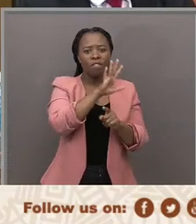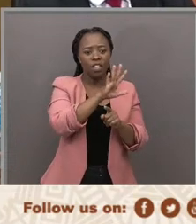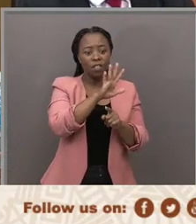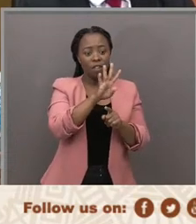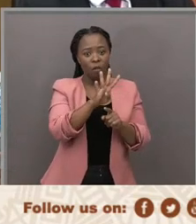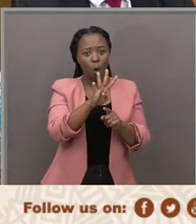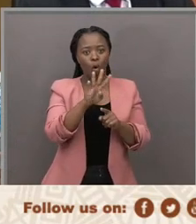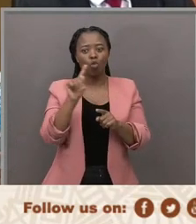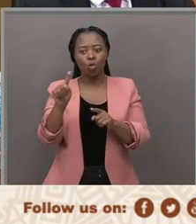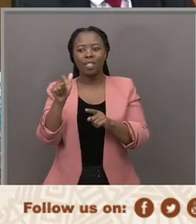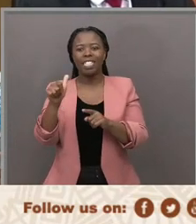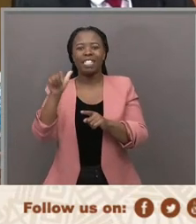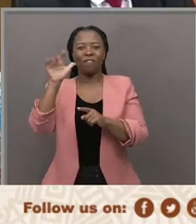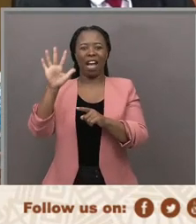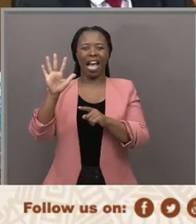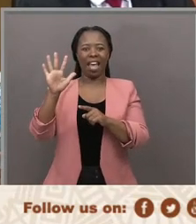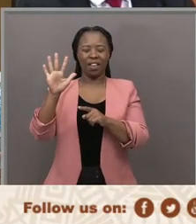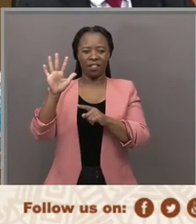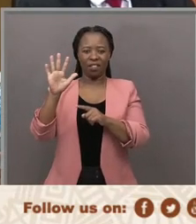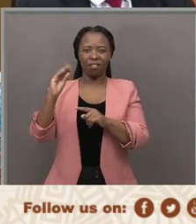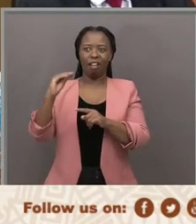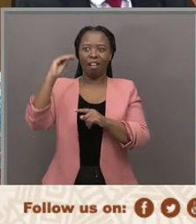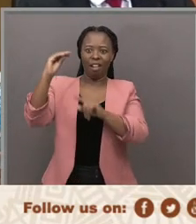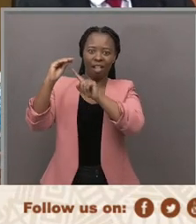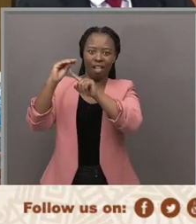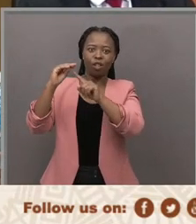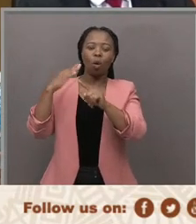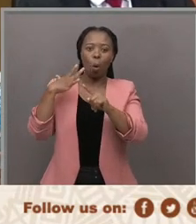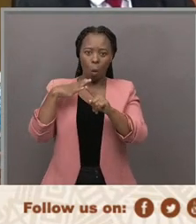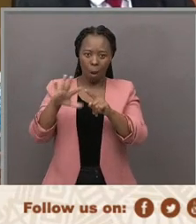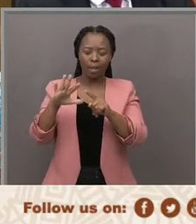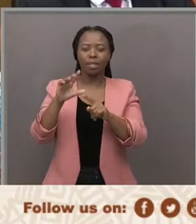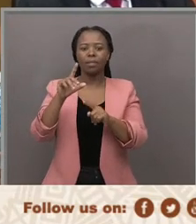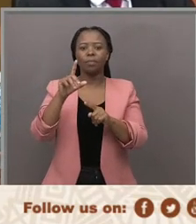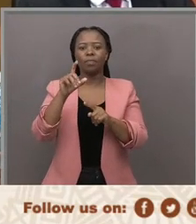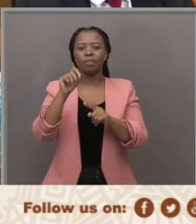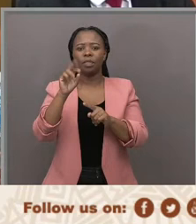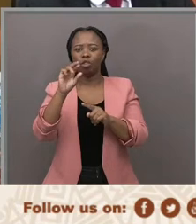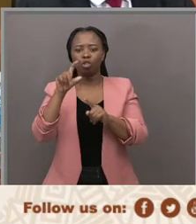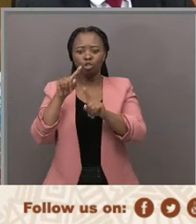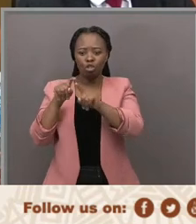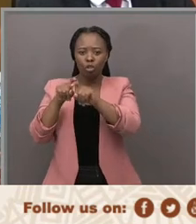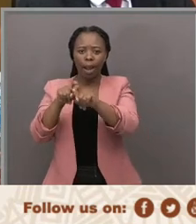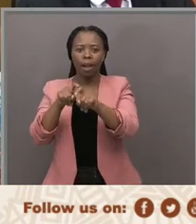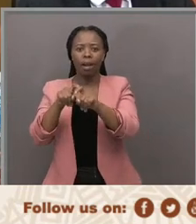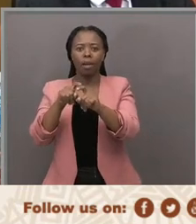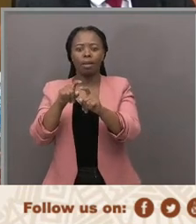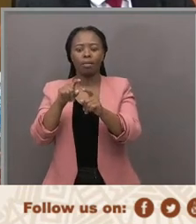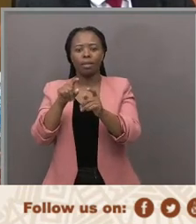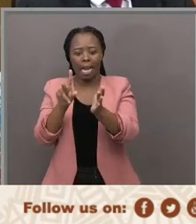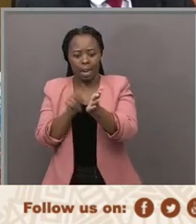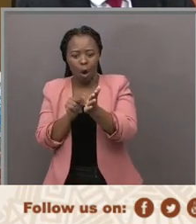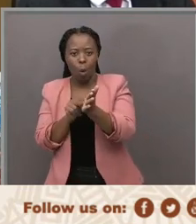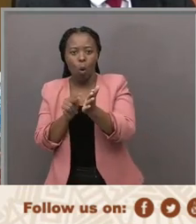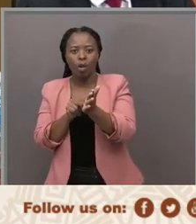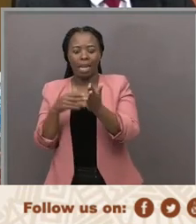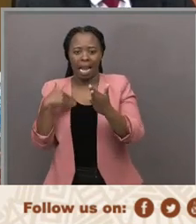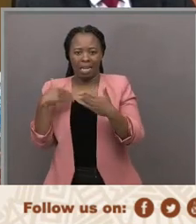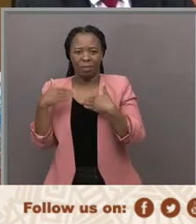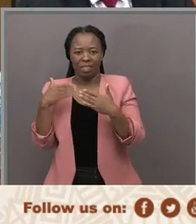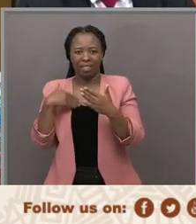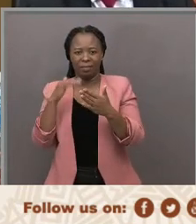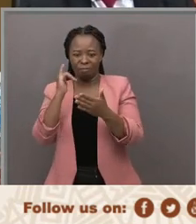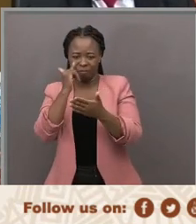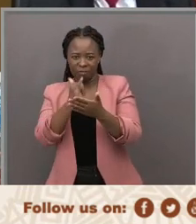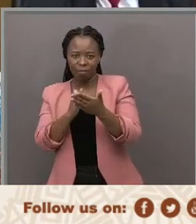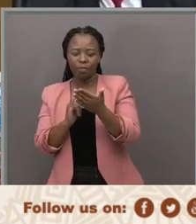audits. We want to continue to improve on the track record of the fifth administration. I am glad, though, to